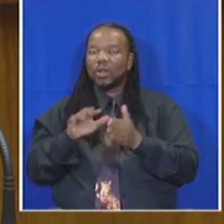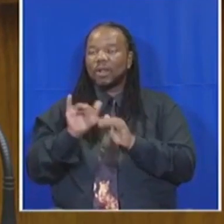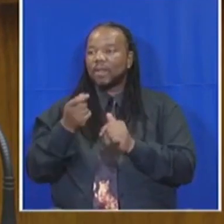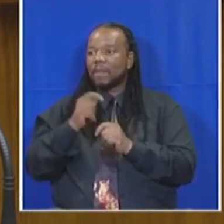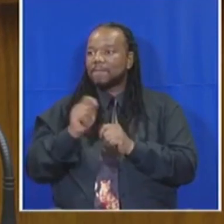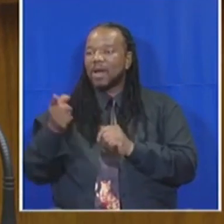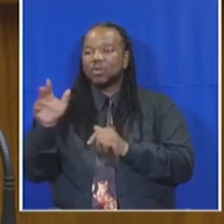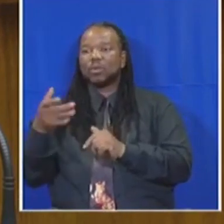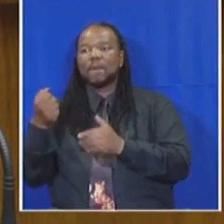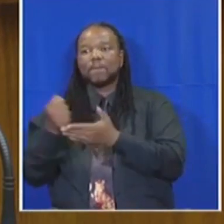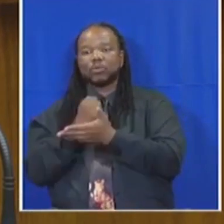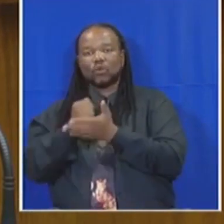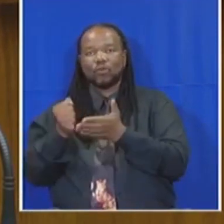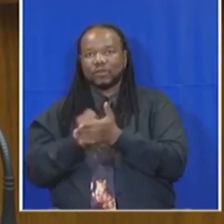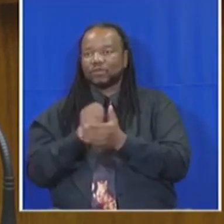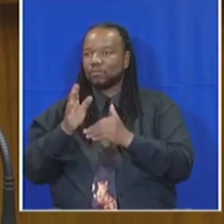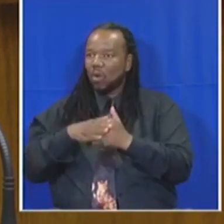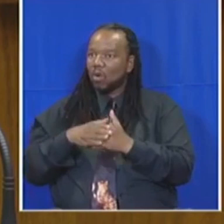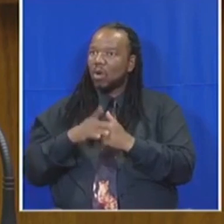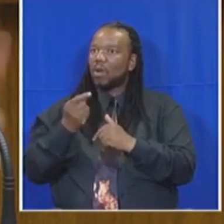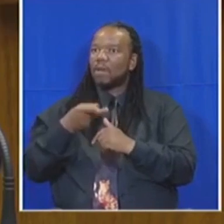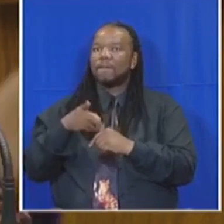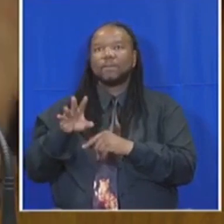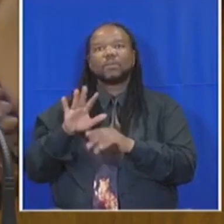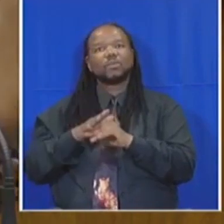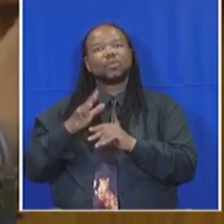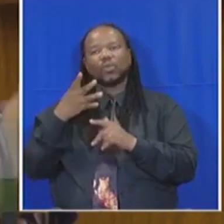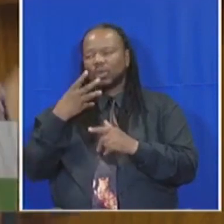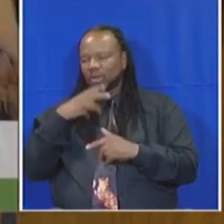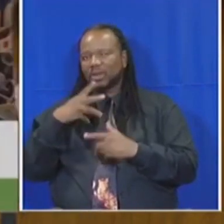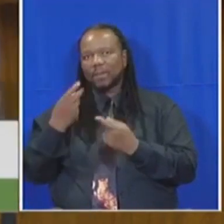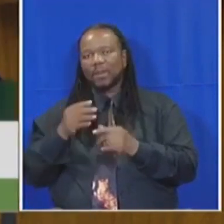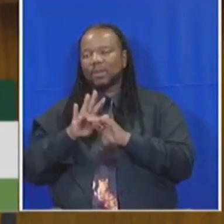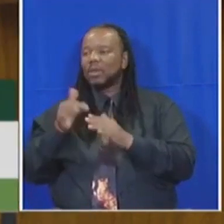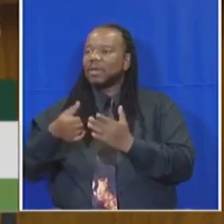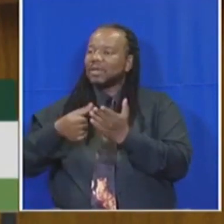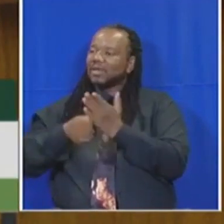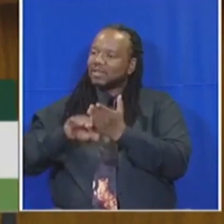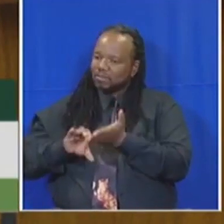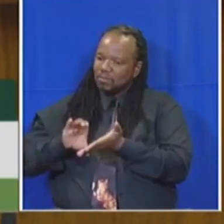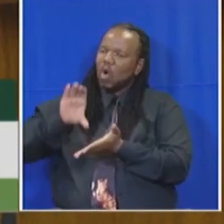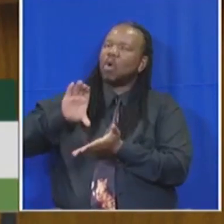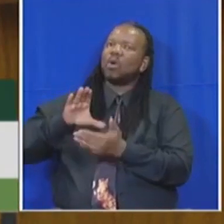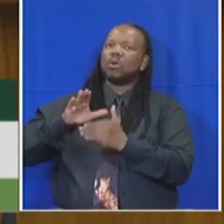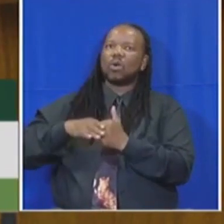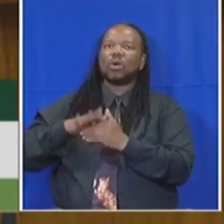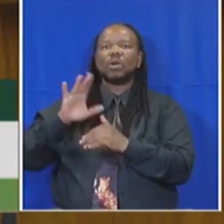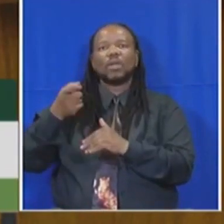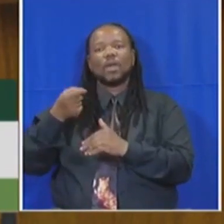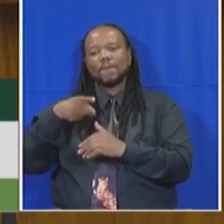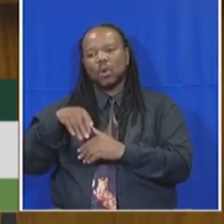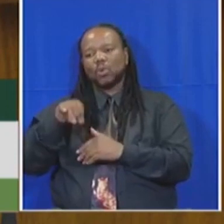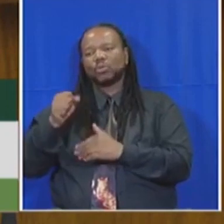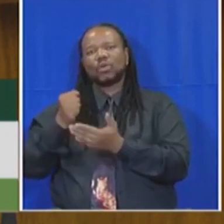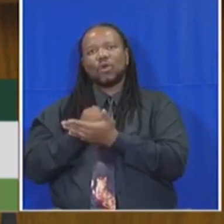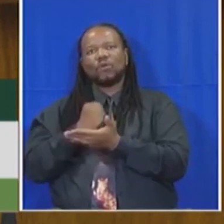post office and to increasing social grants. That's what the IFP wants, increasing social grants, and the money should have gone to the post office. Honourable